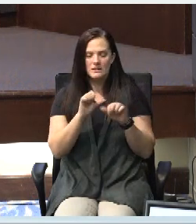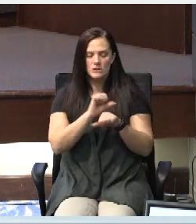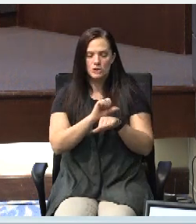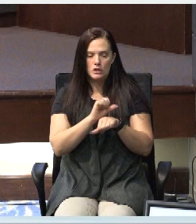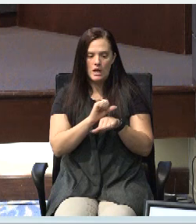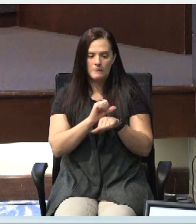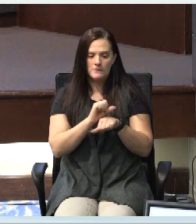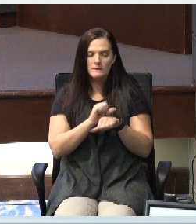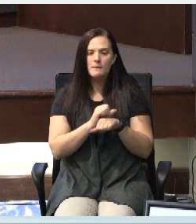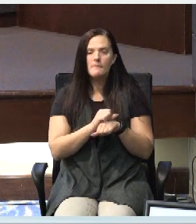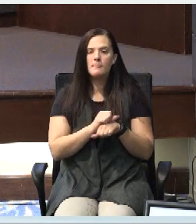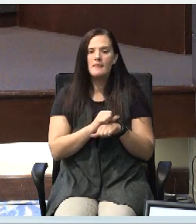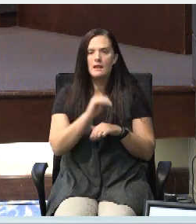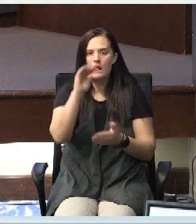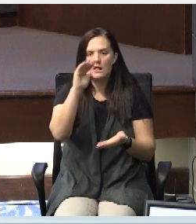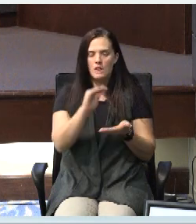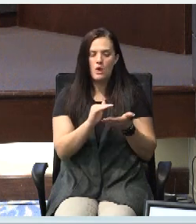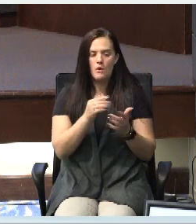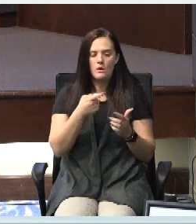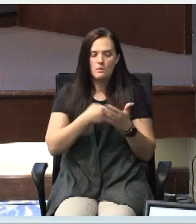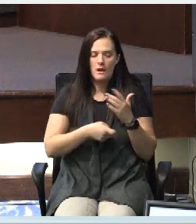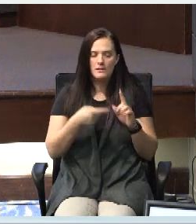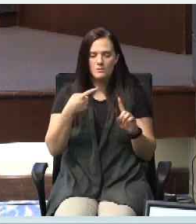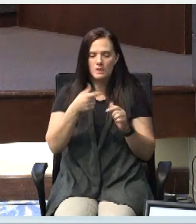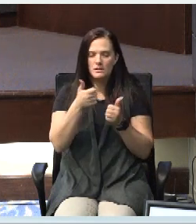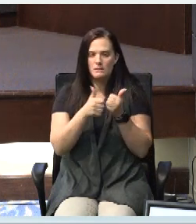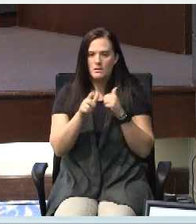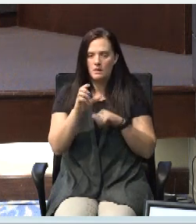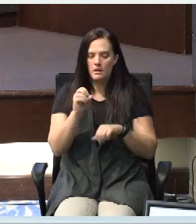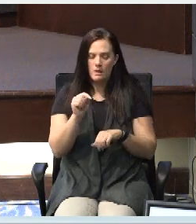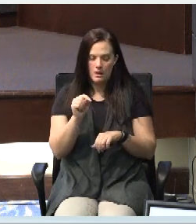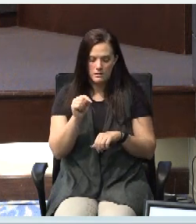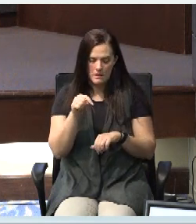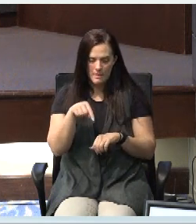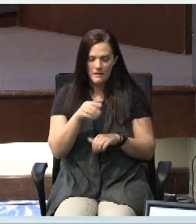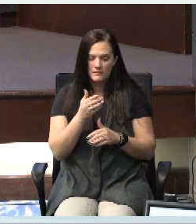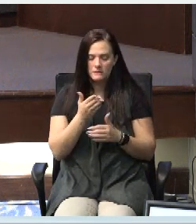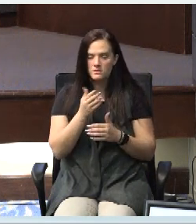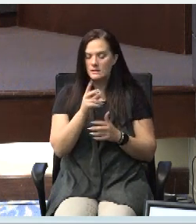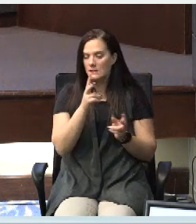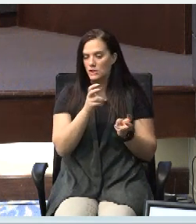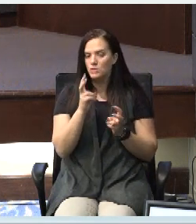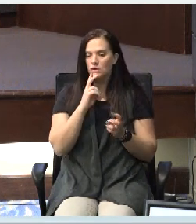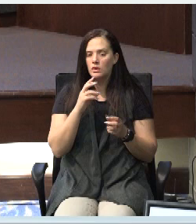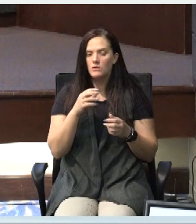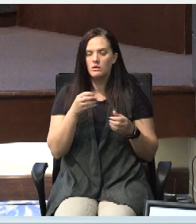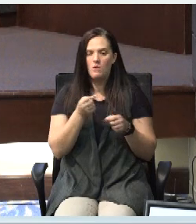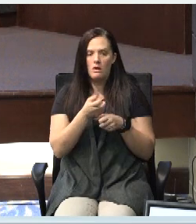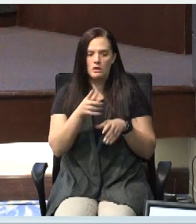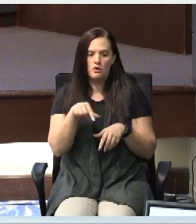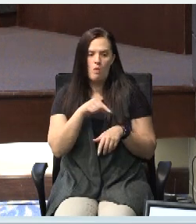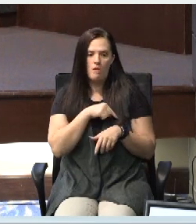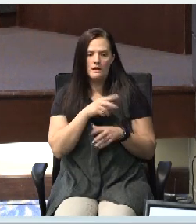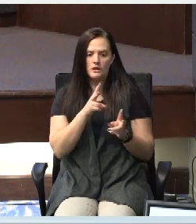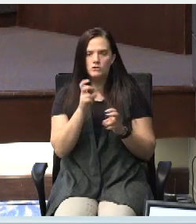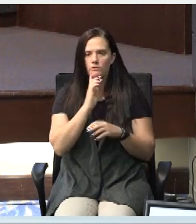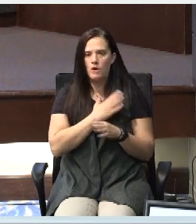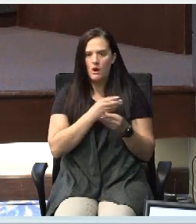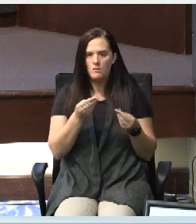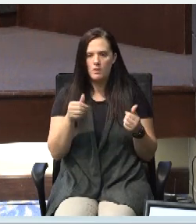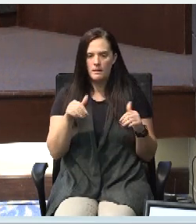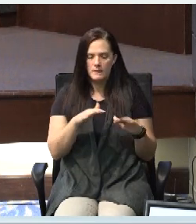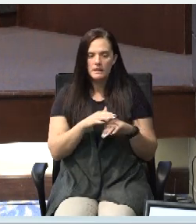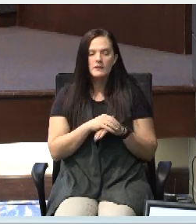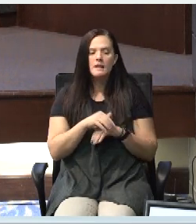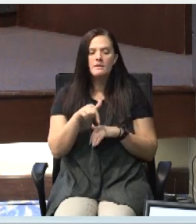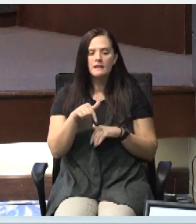jobs and the infeasibly low price points per lot. These two issues were causing quality issues for our properties.